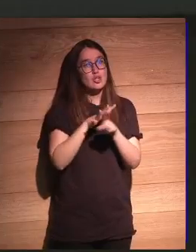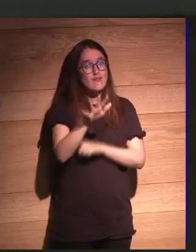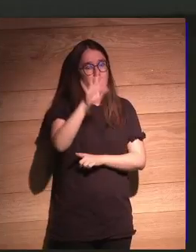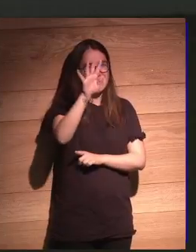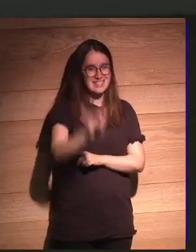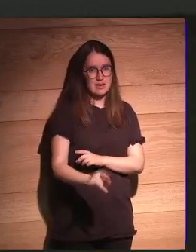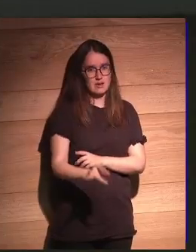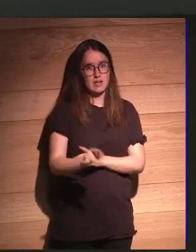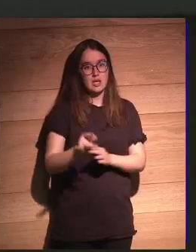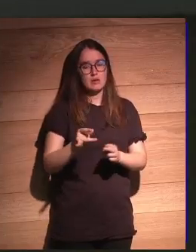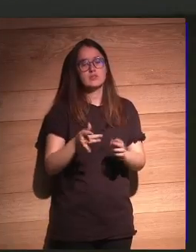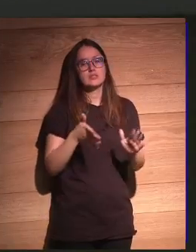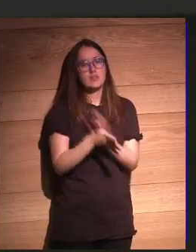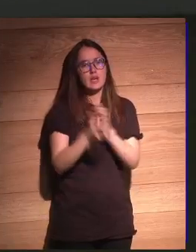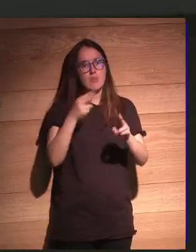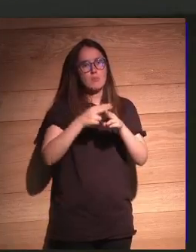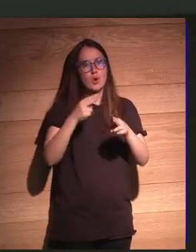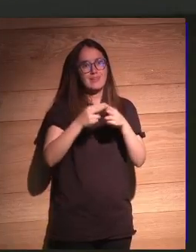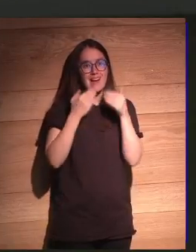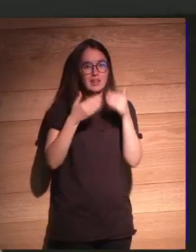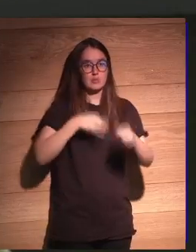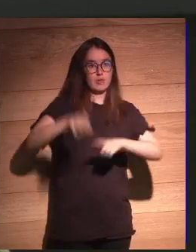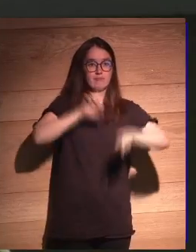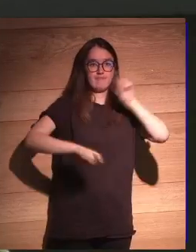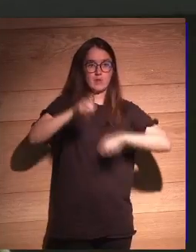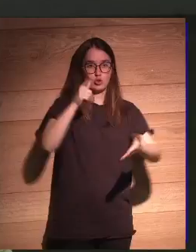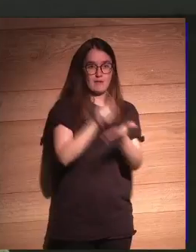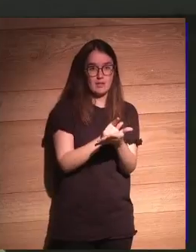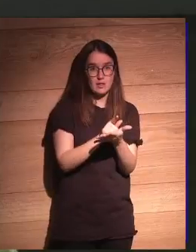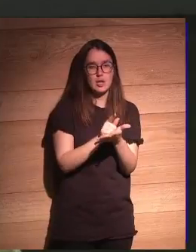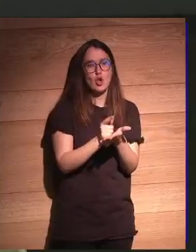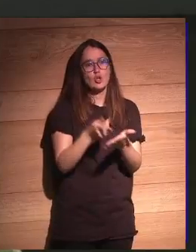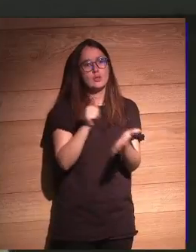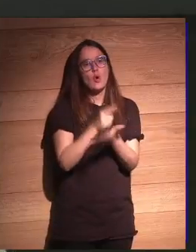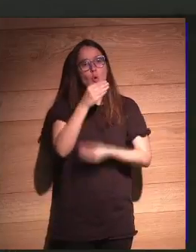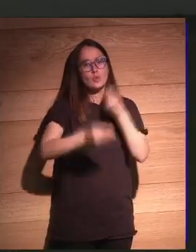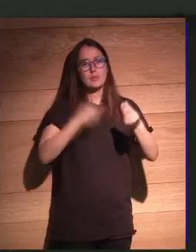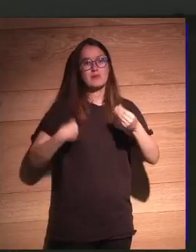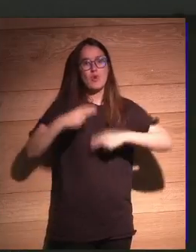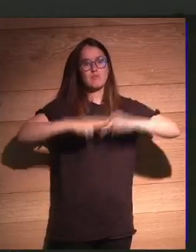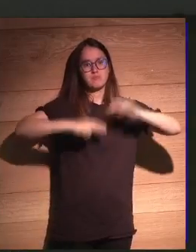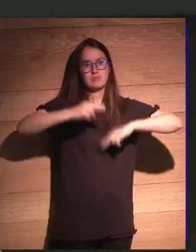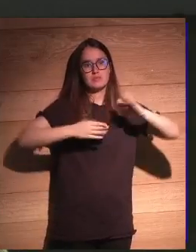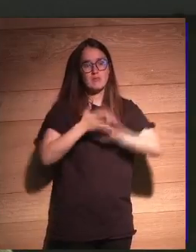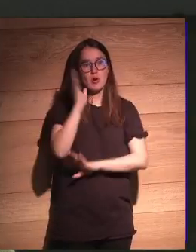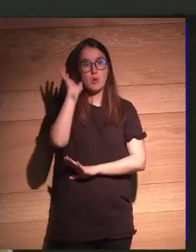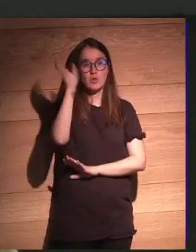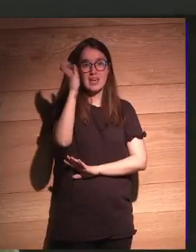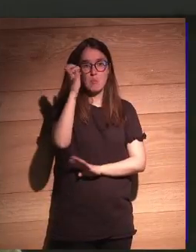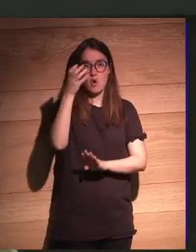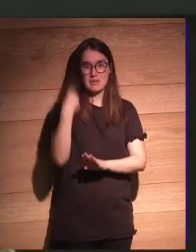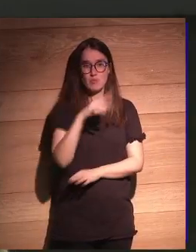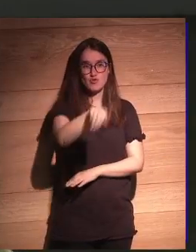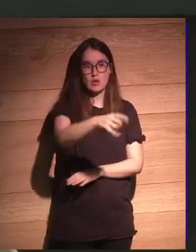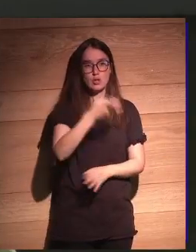political decisions have an influence. And from a political point of view, we can reverse the real estate bubble, which is not